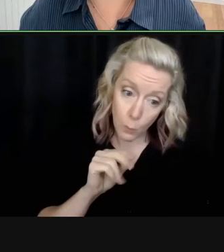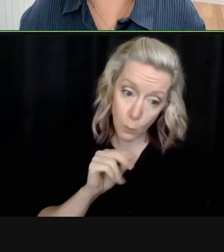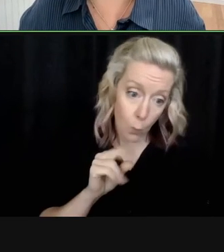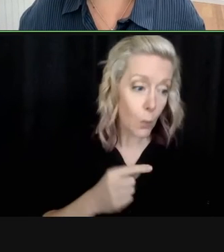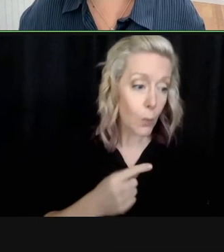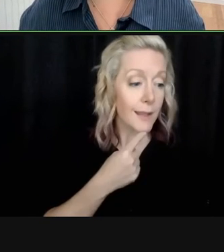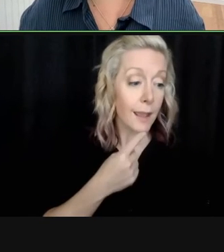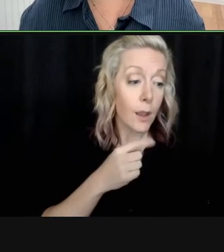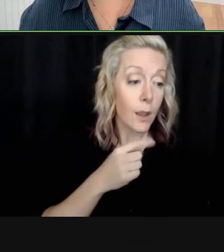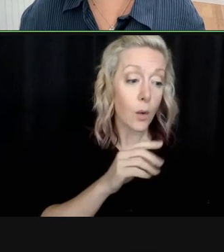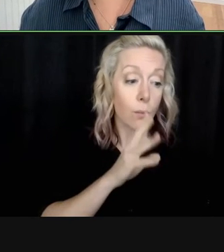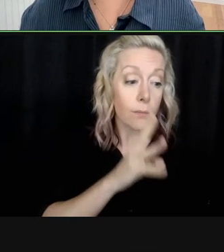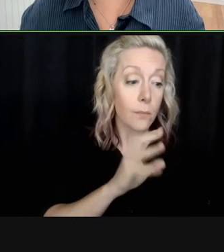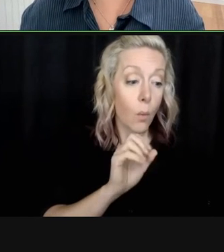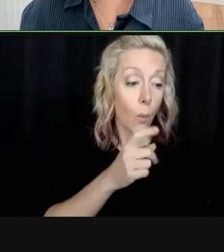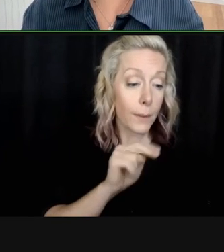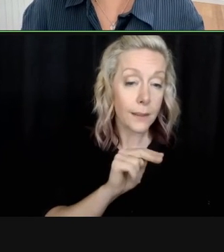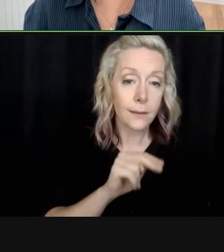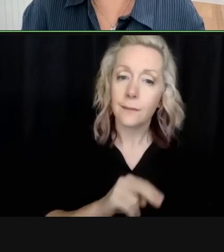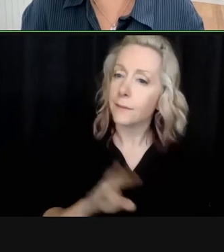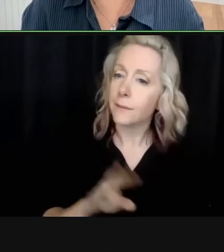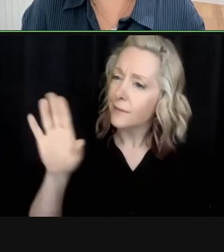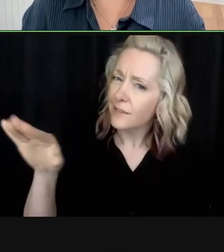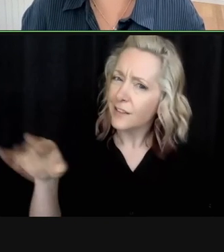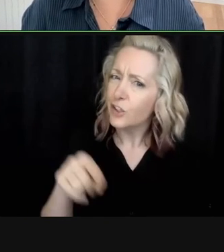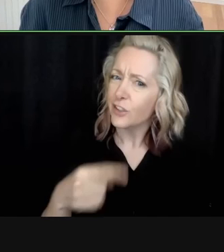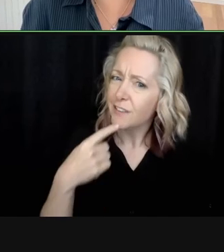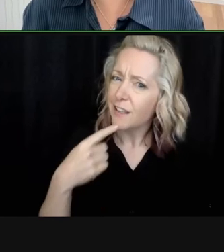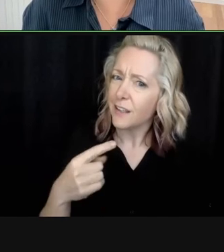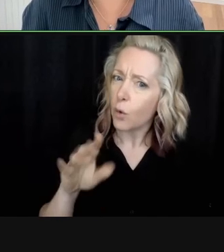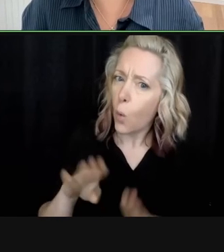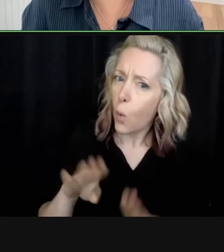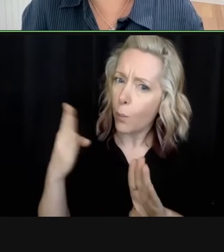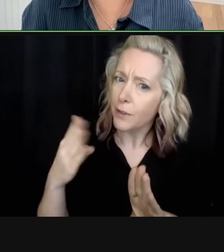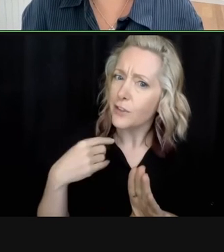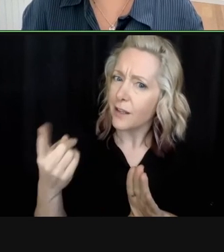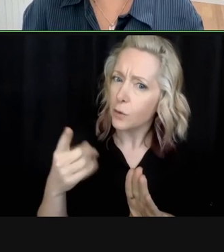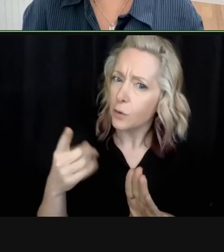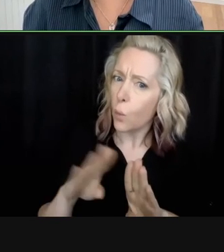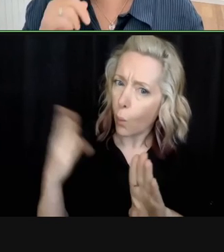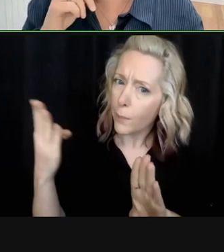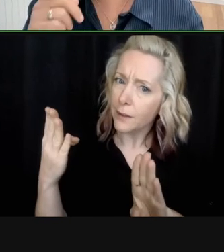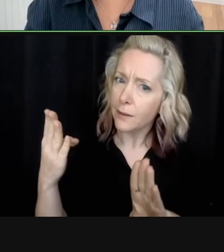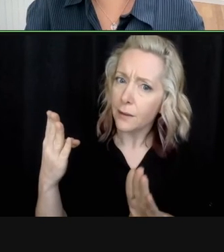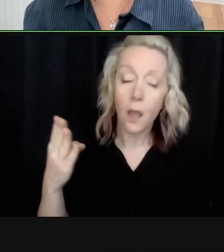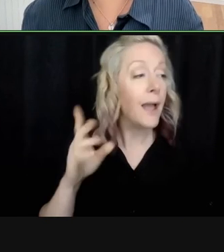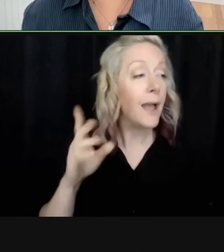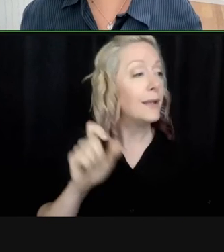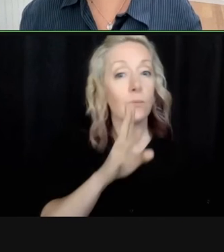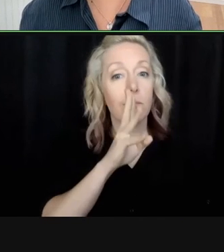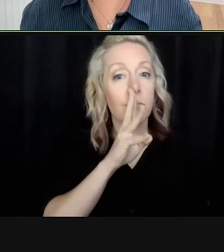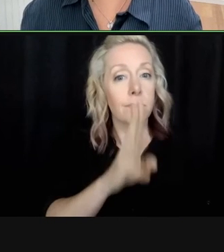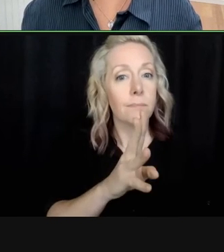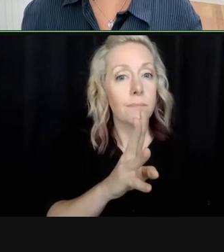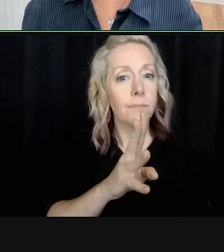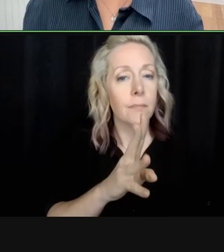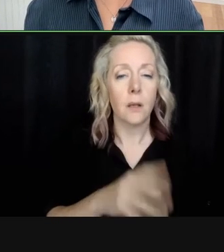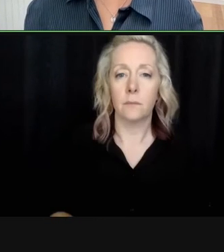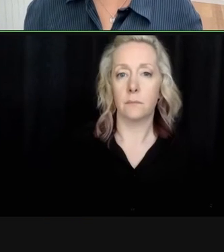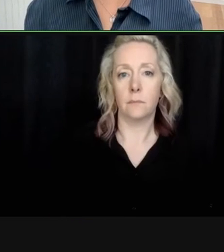say open. And I said, she's saying open. She's telling you open. And they said, she needs to say it.